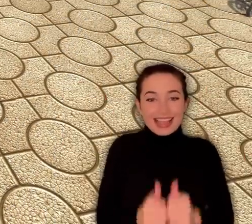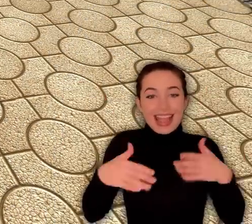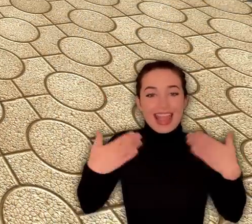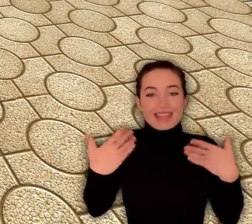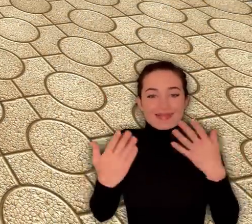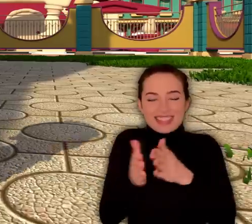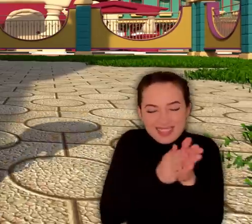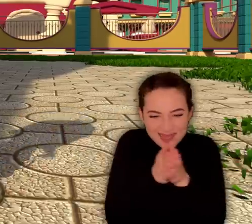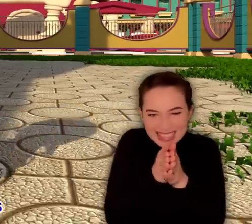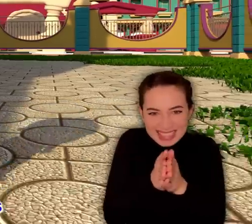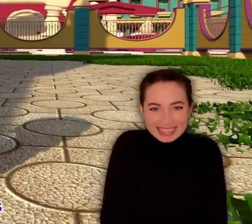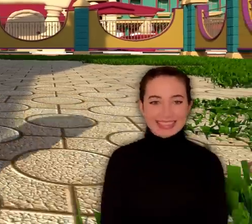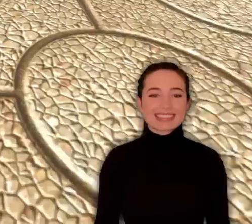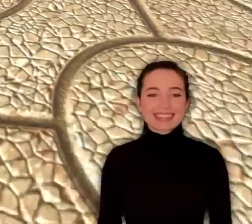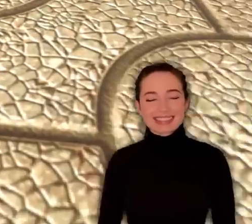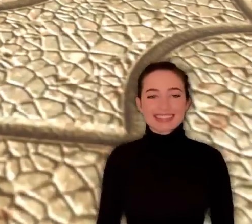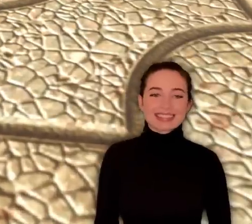clouds with happiness